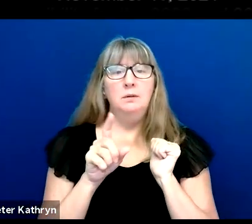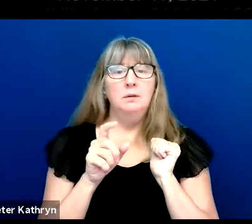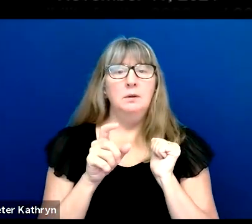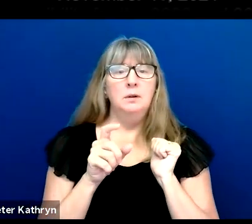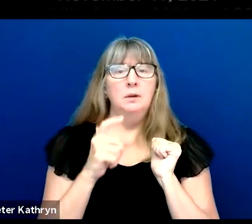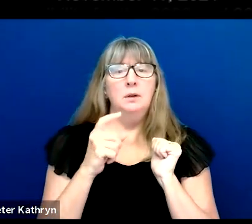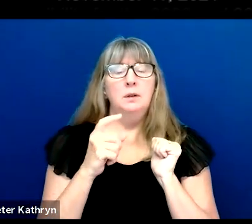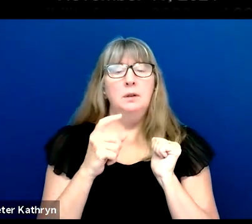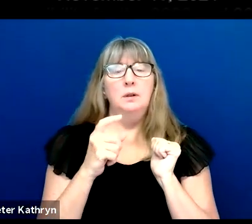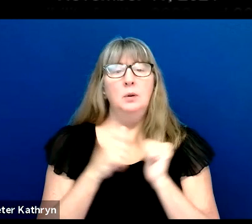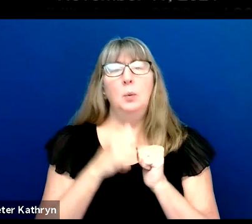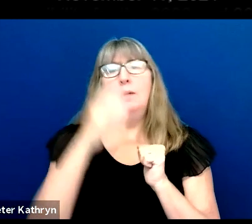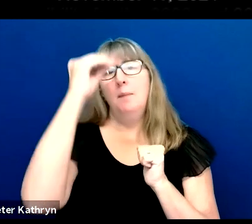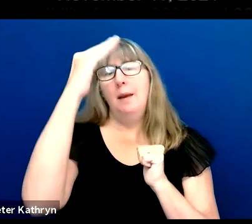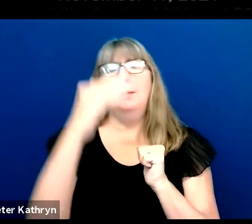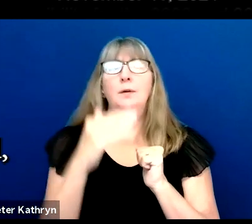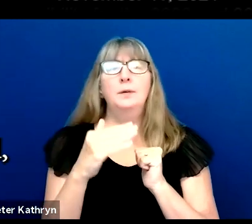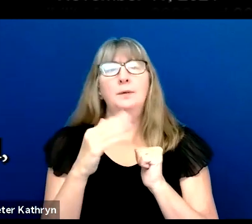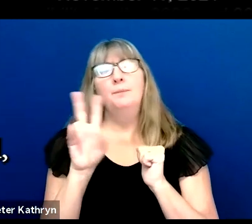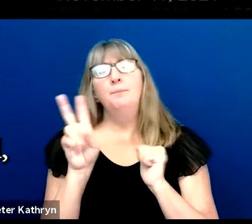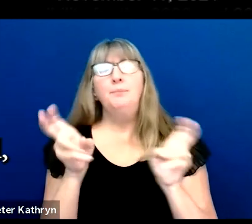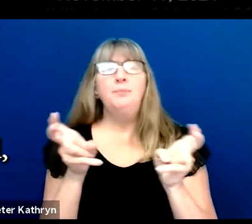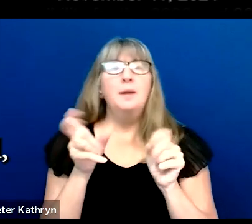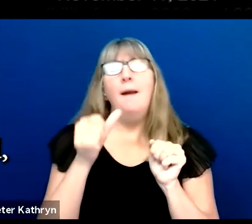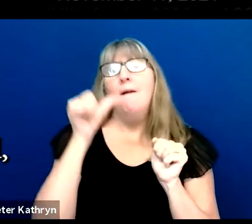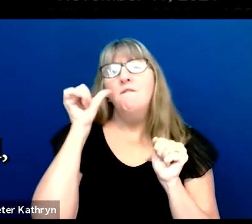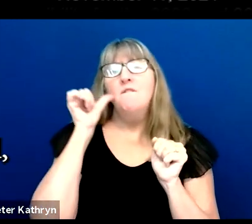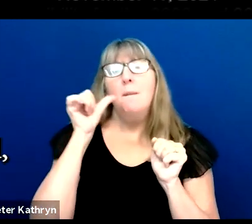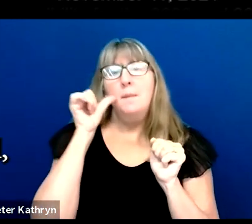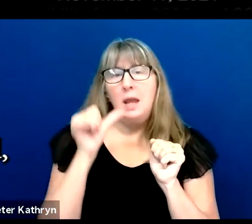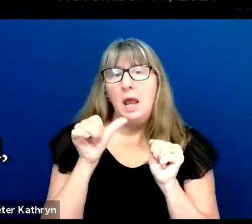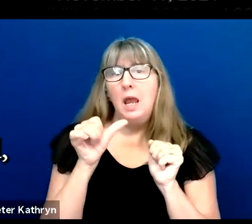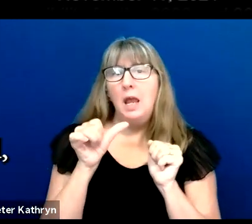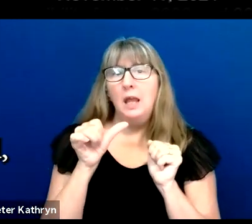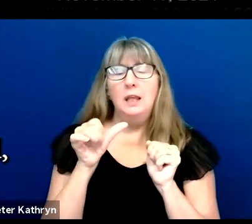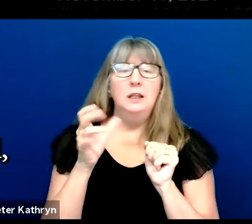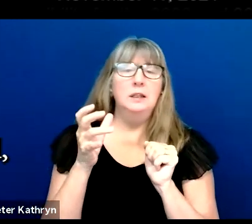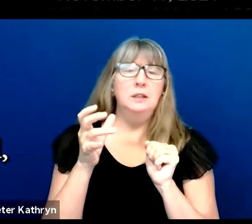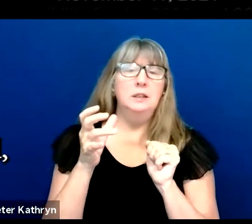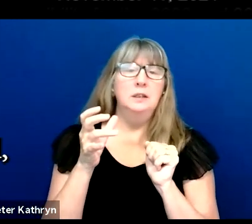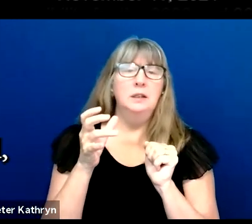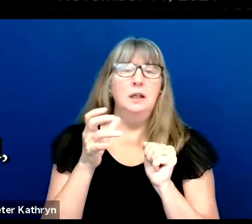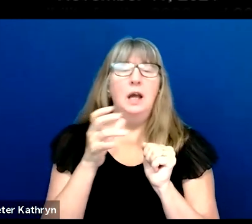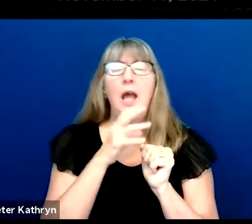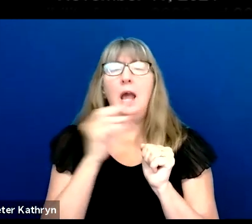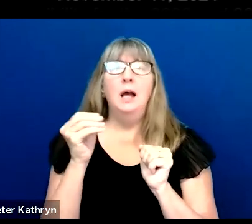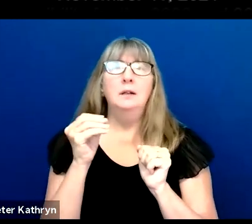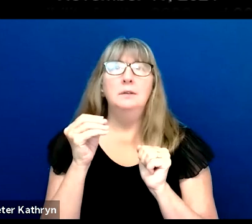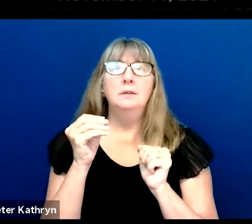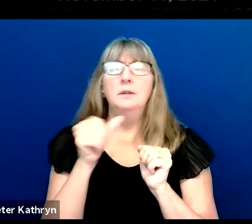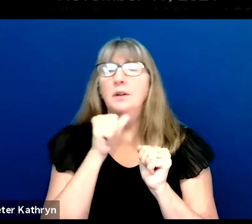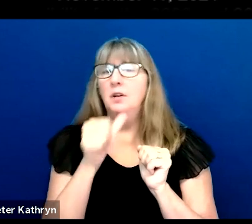males, effeminate, not fit for leadership, and in the case of women, hypersexualized, hyper